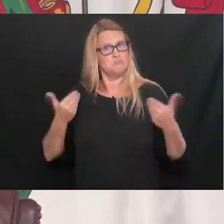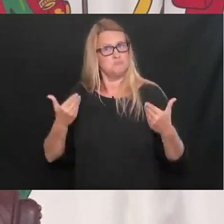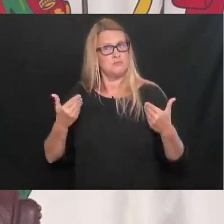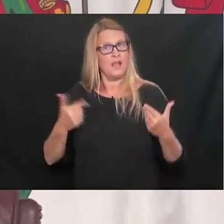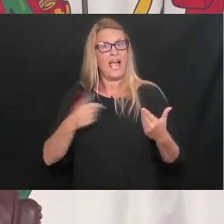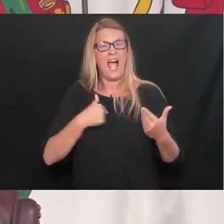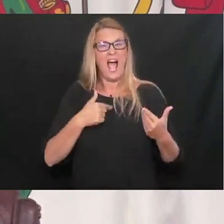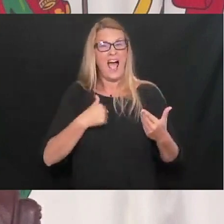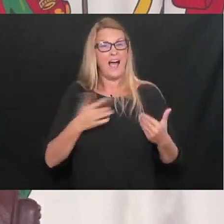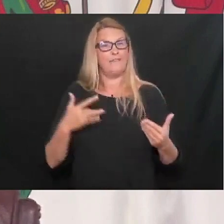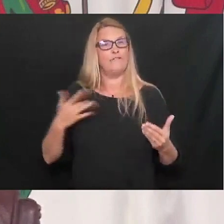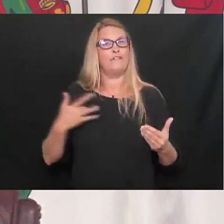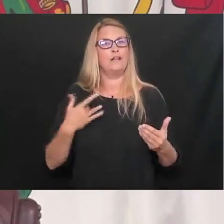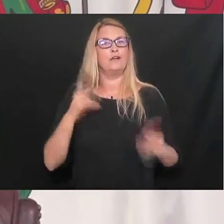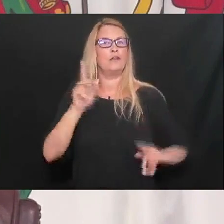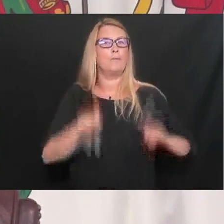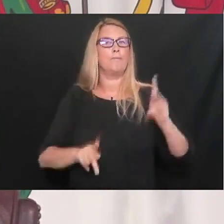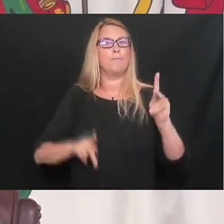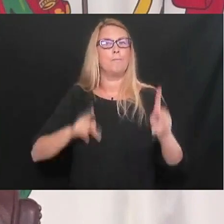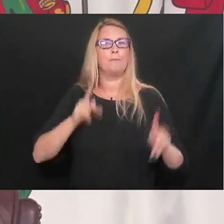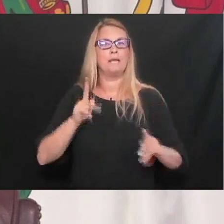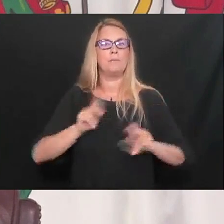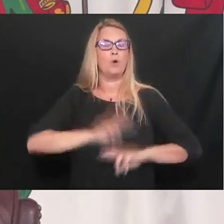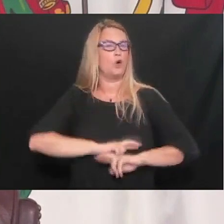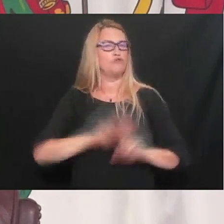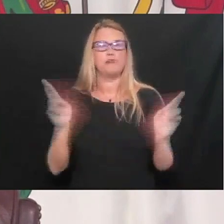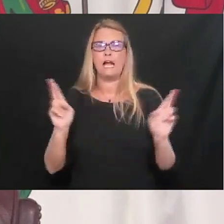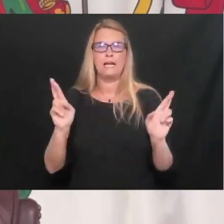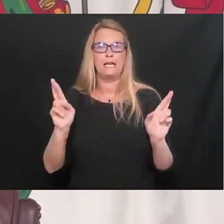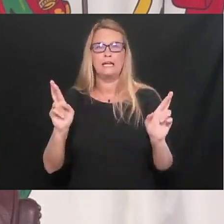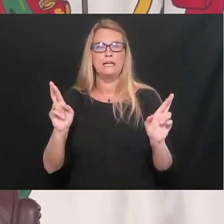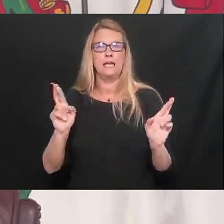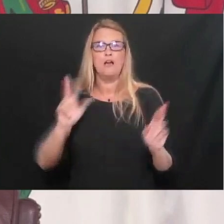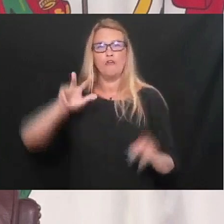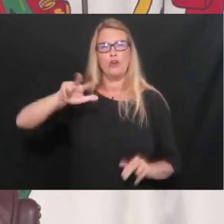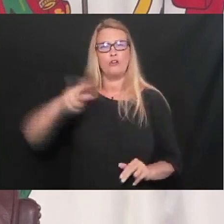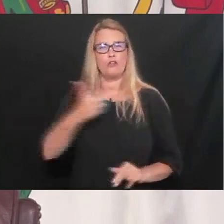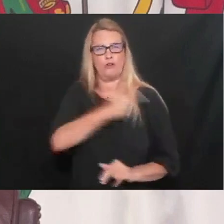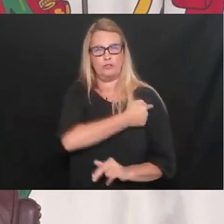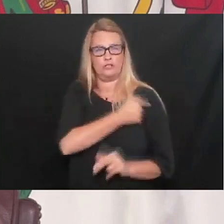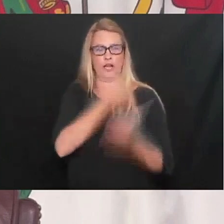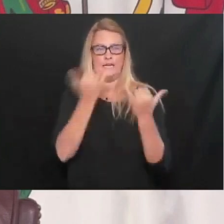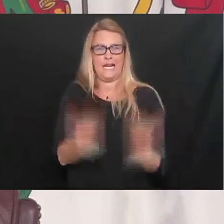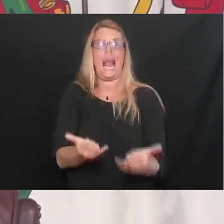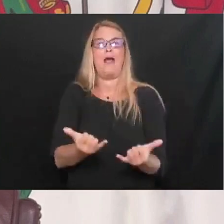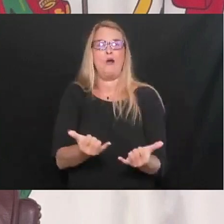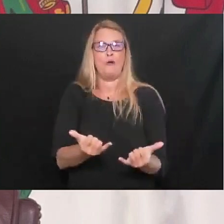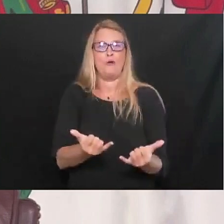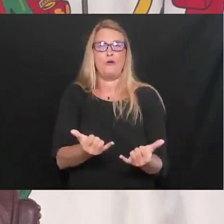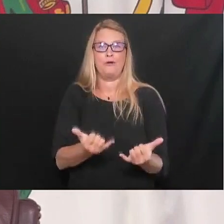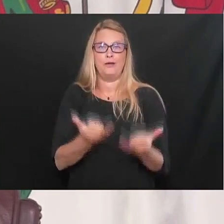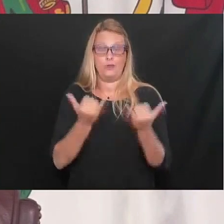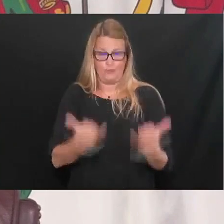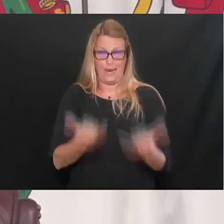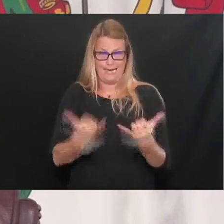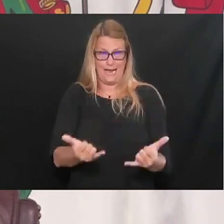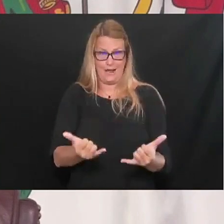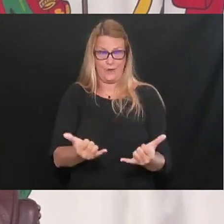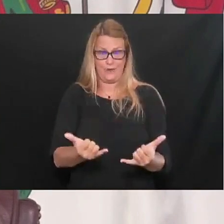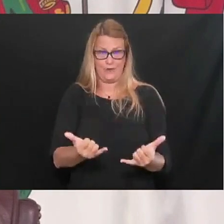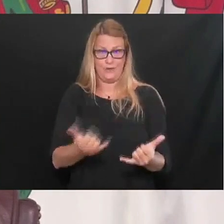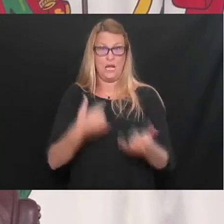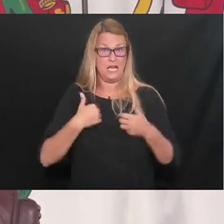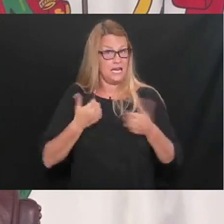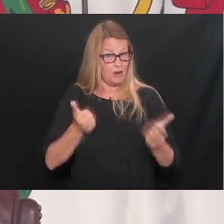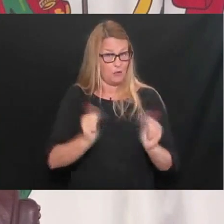think that our people should be getting their booster shots now, right now and everything. And I'm going to